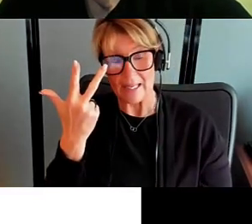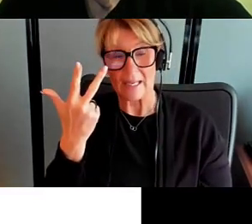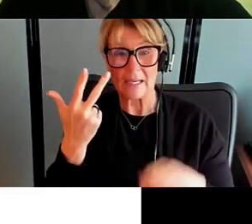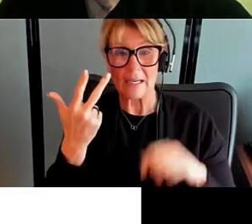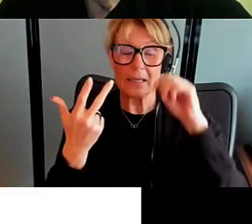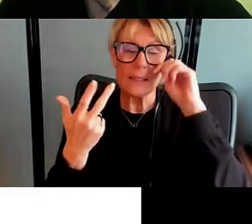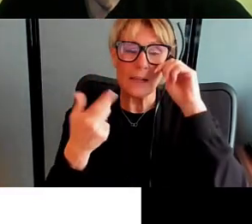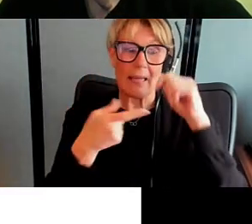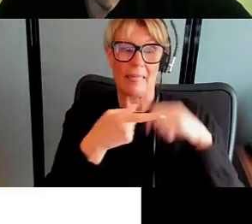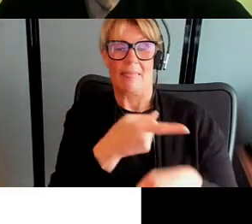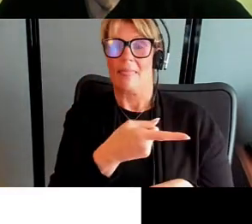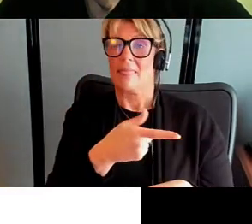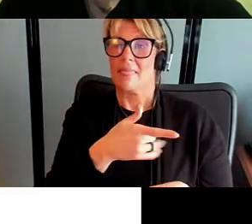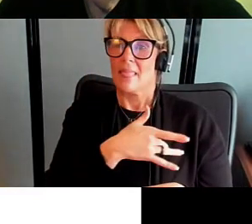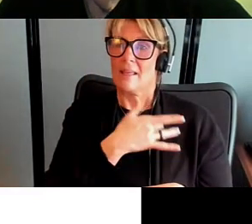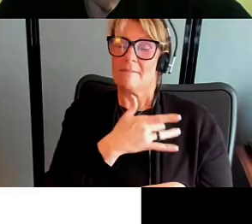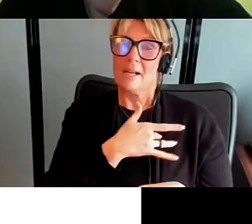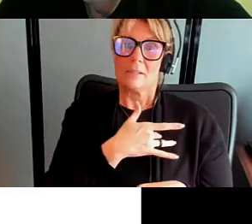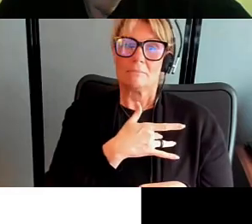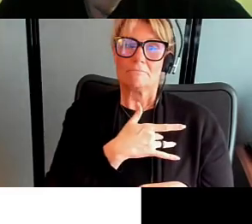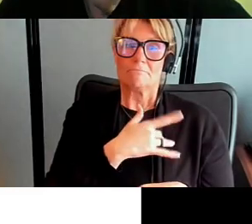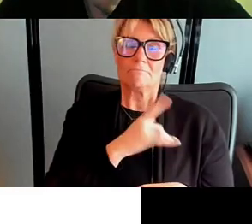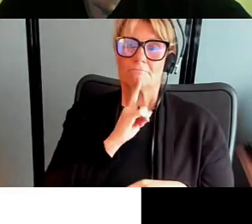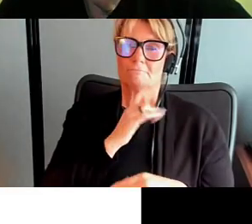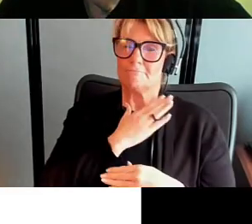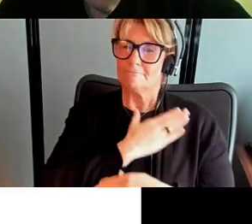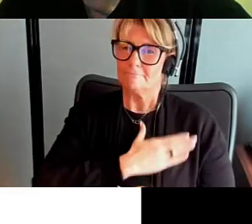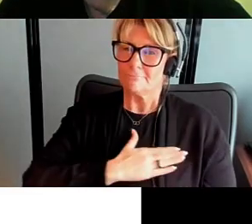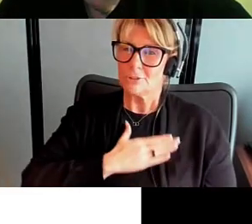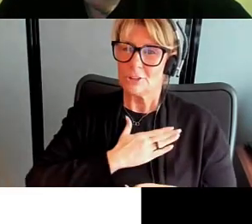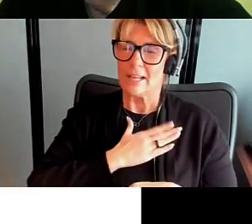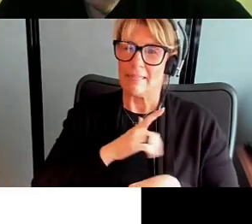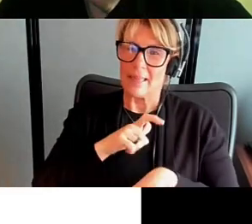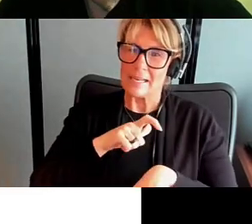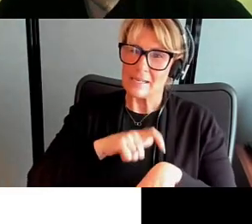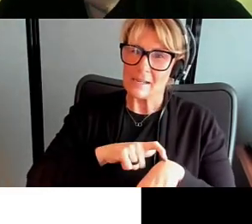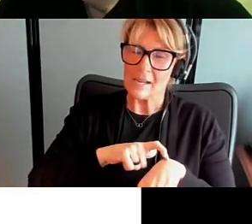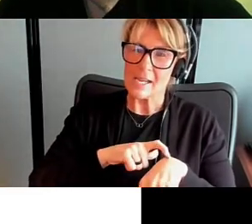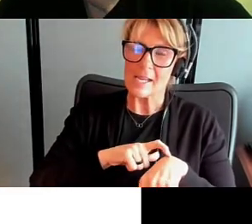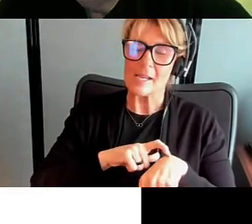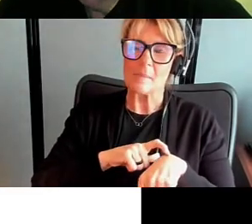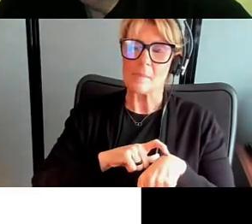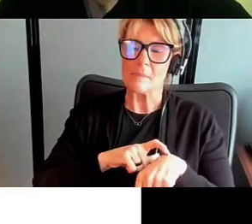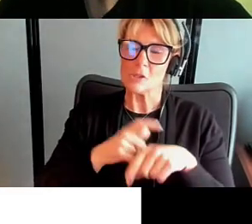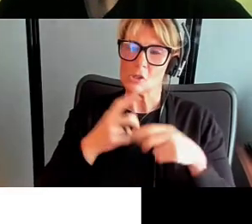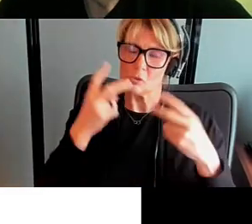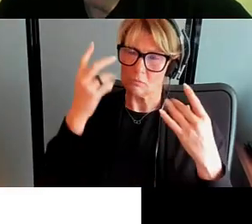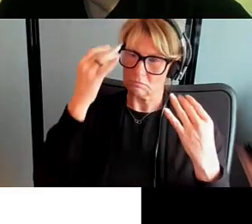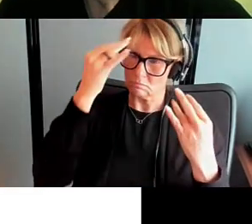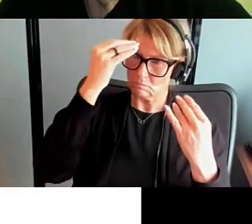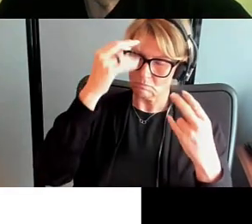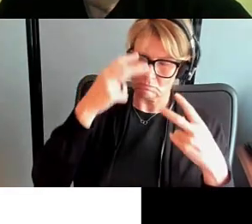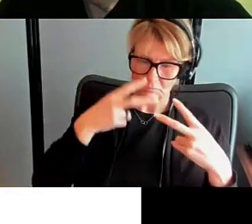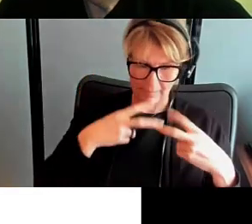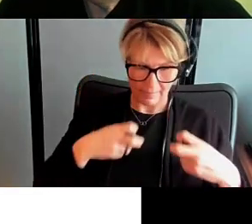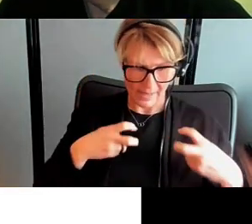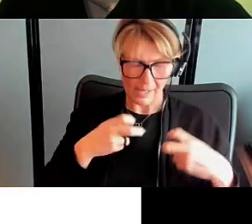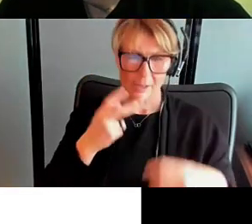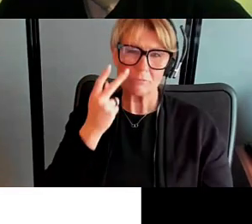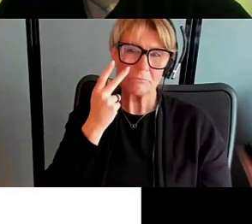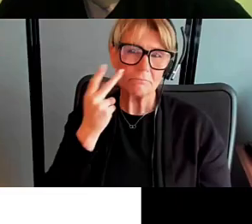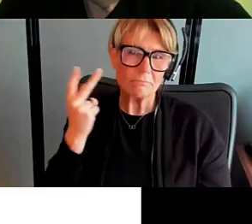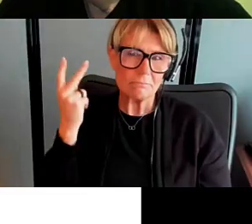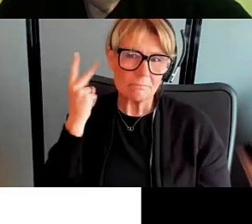said that they really appreciated the time that it gave them to reflect on